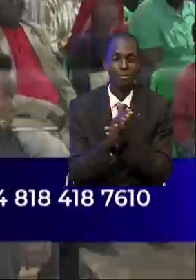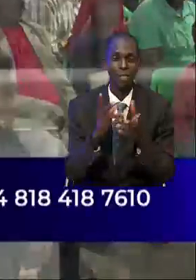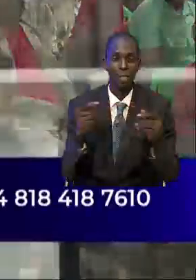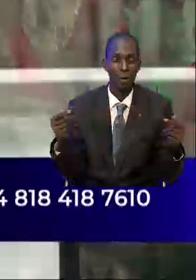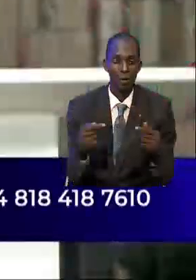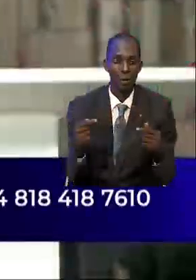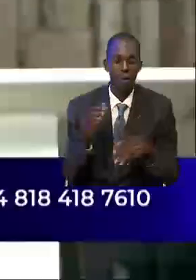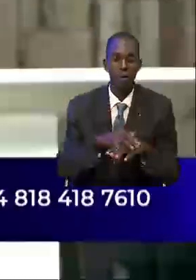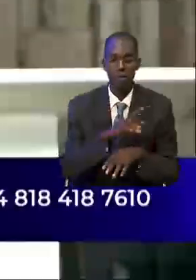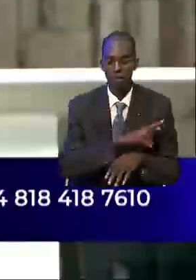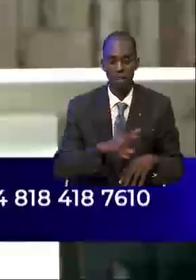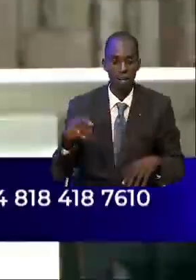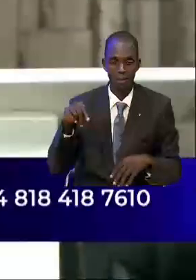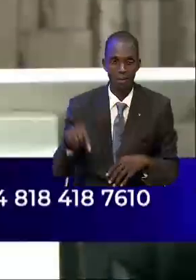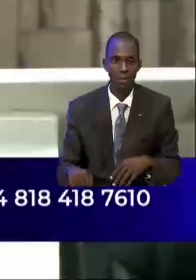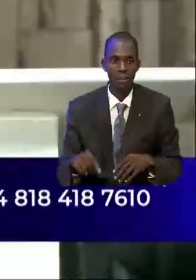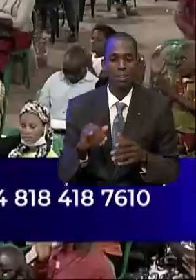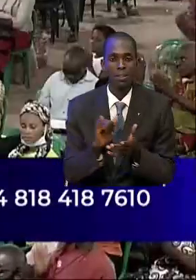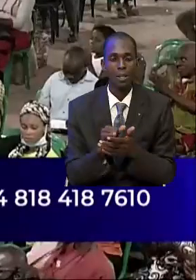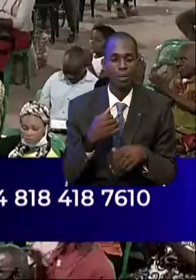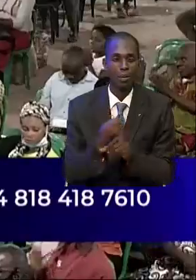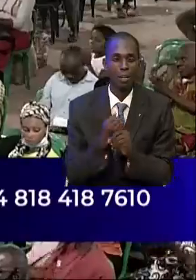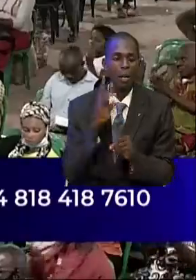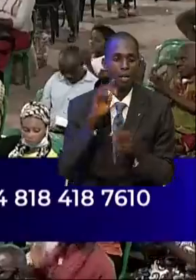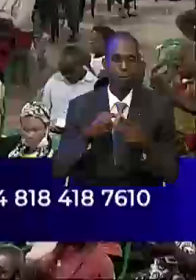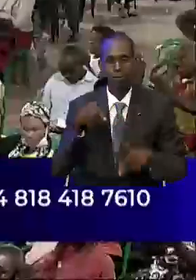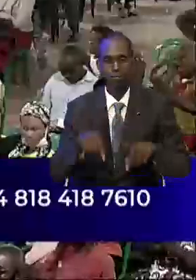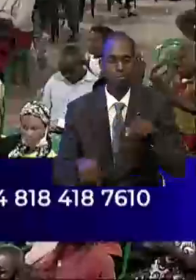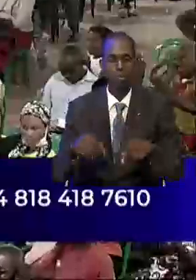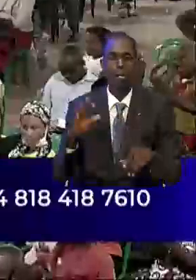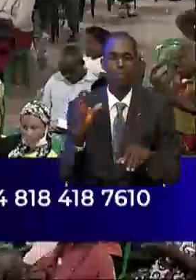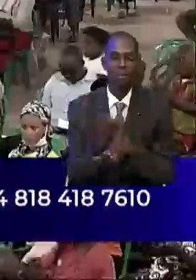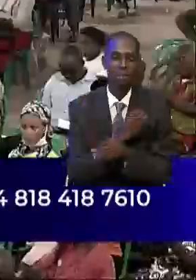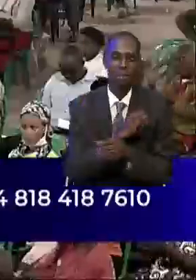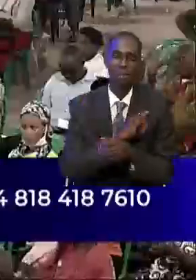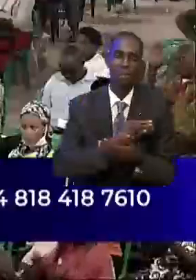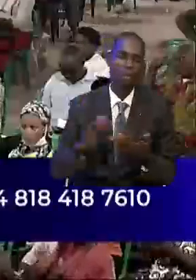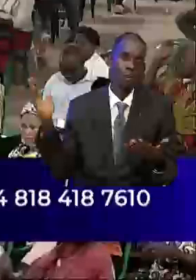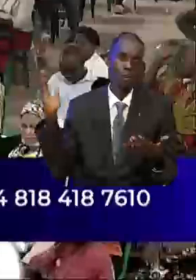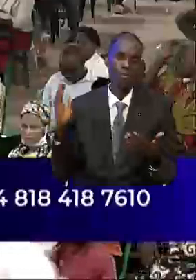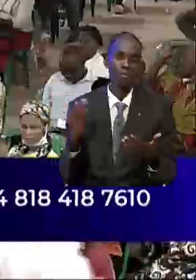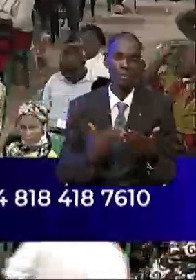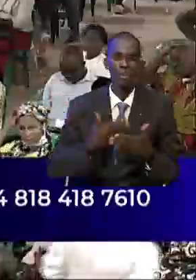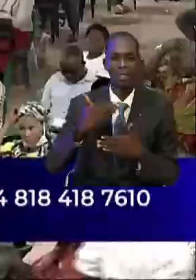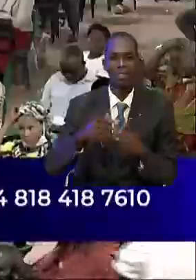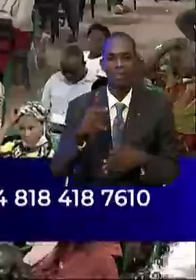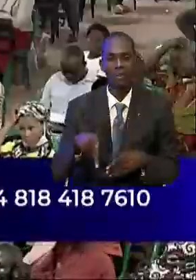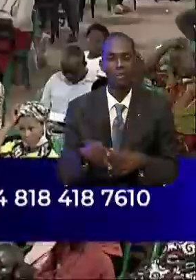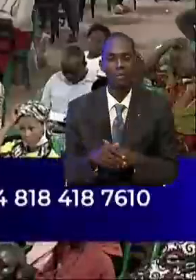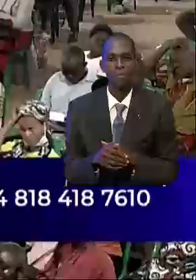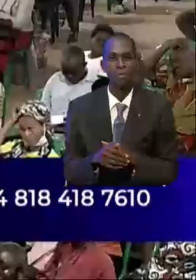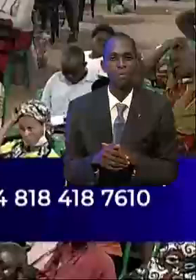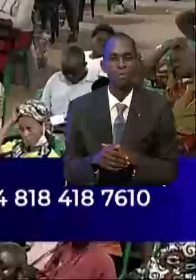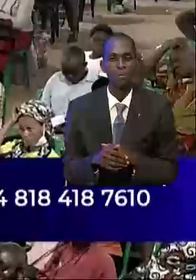Put your hands together for Jesus. The pain on the knees that I've been making her to limp was taken away. The